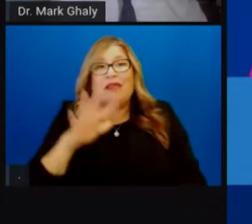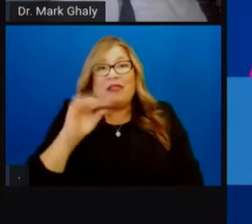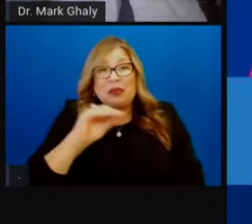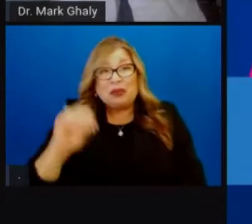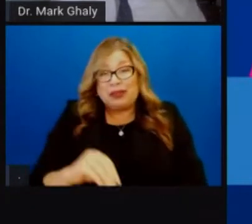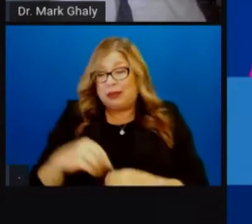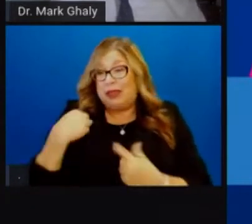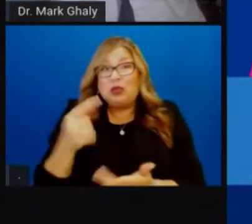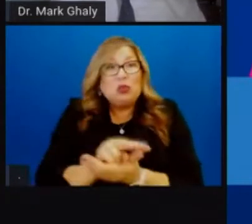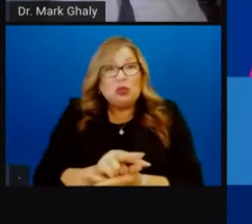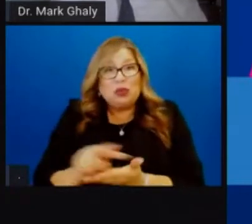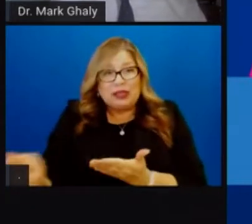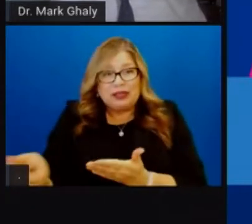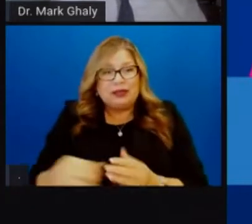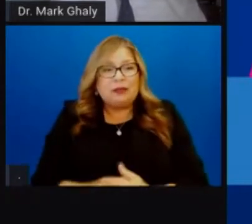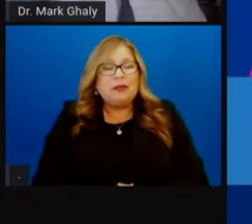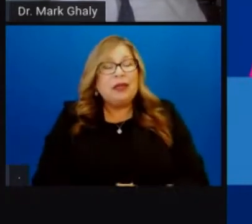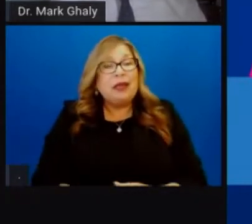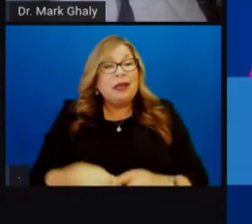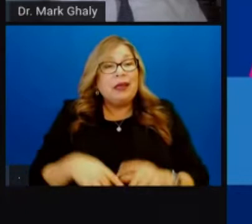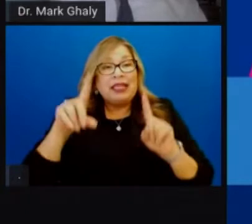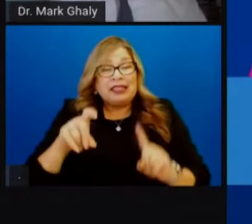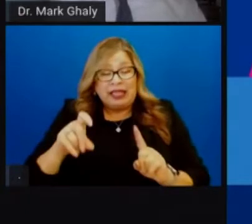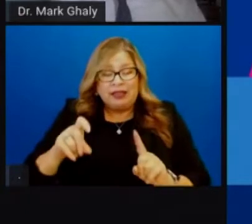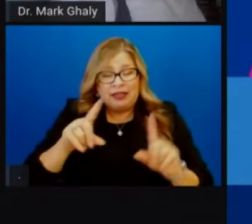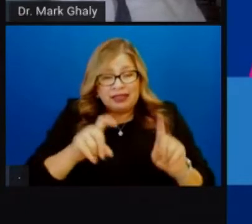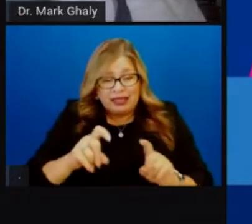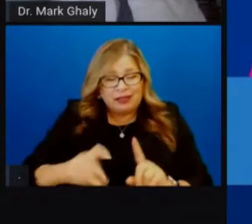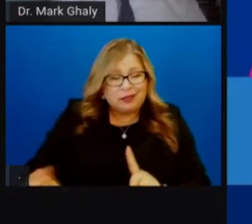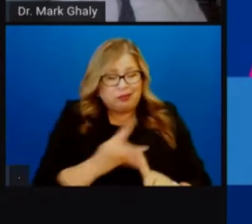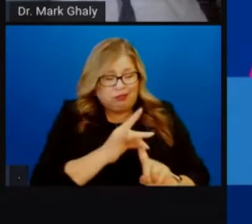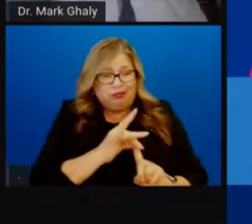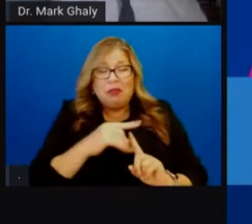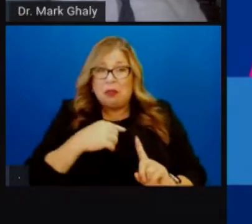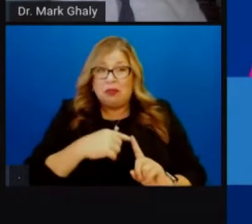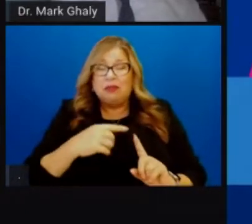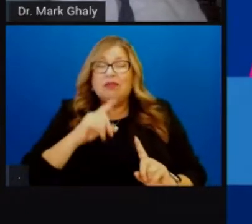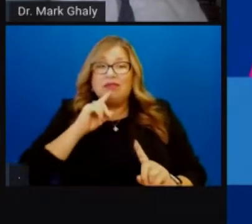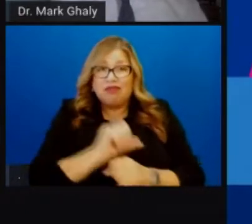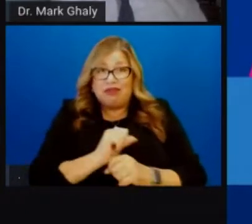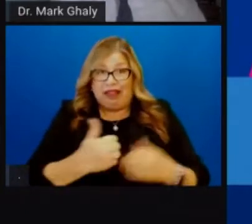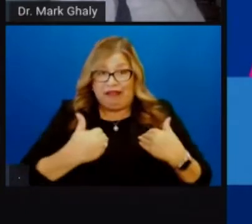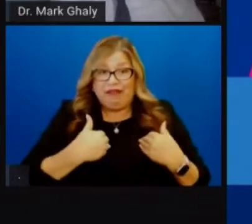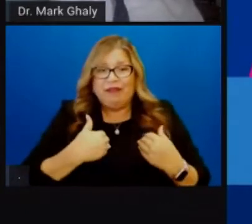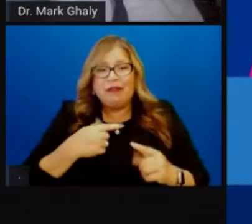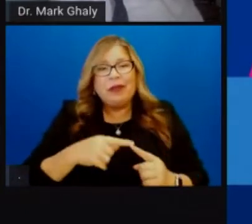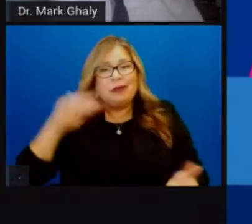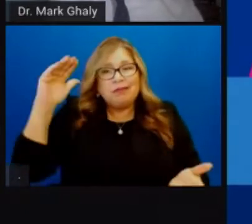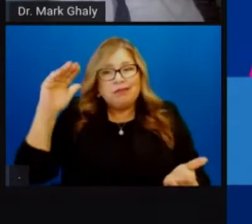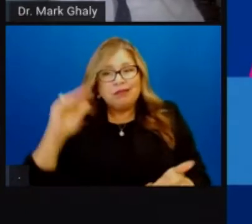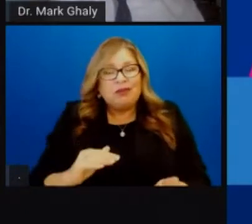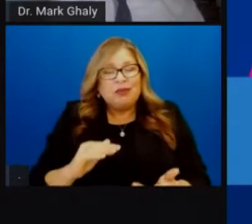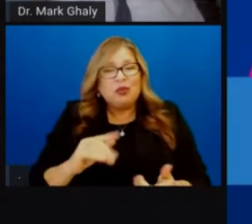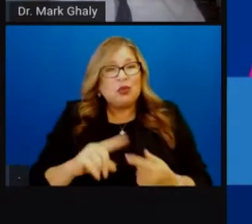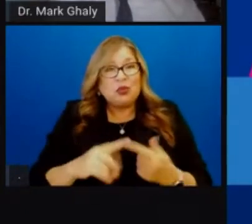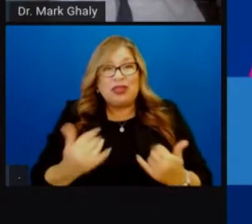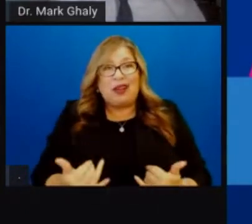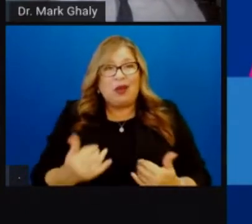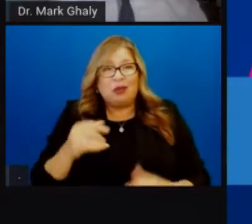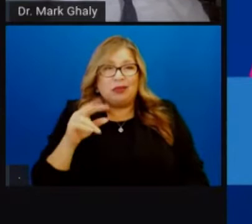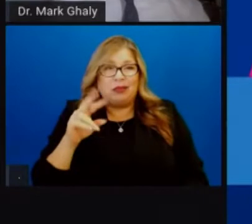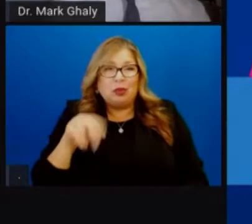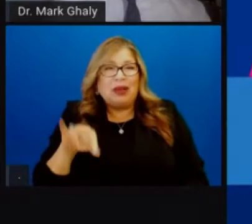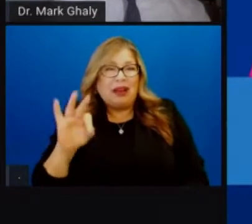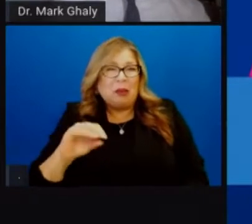2 weeks. Test positivity dropping even more, below 3%. I'll also say